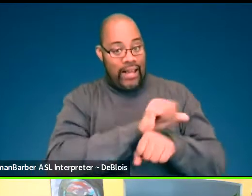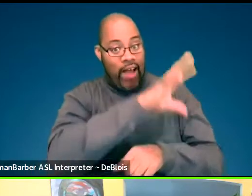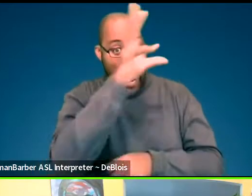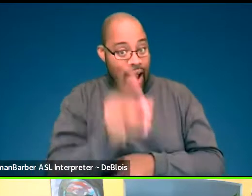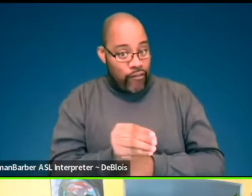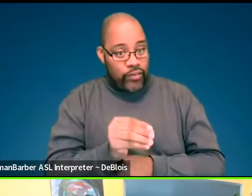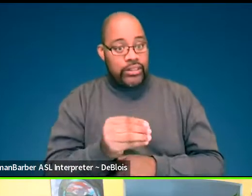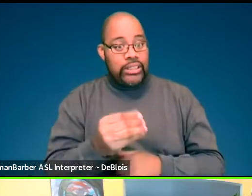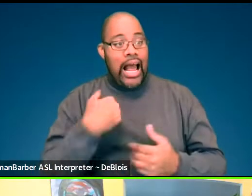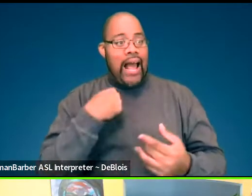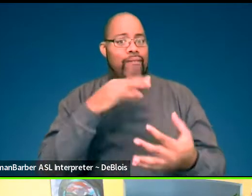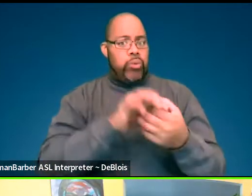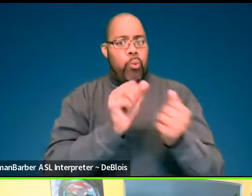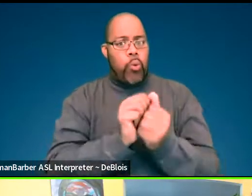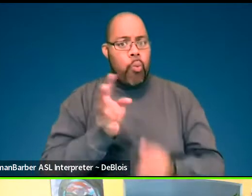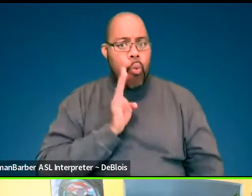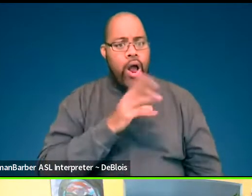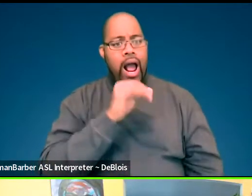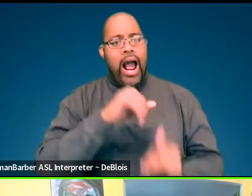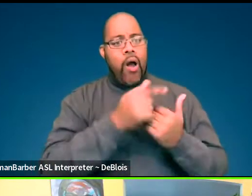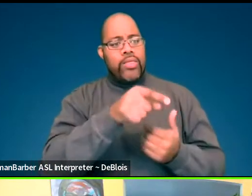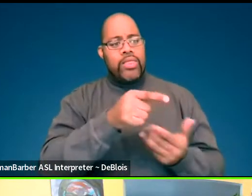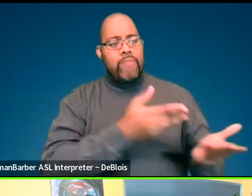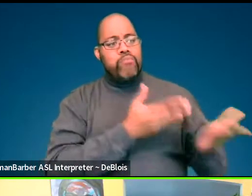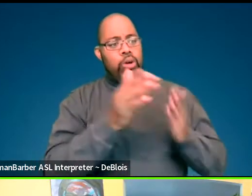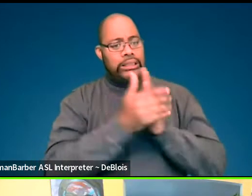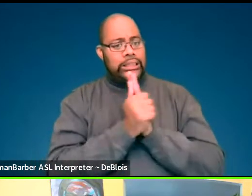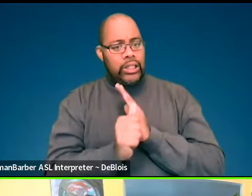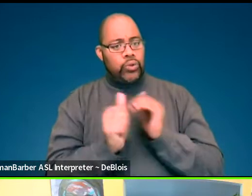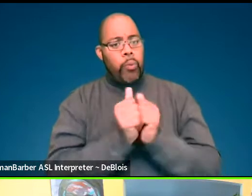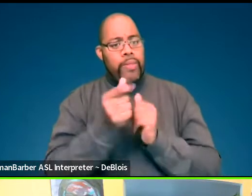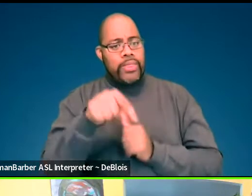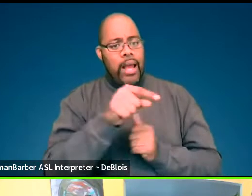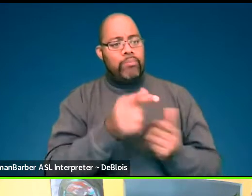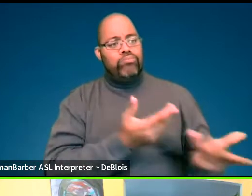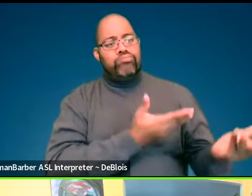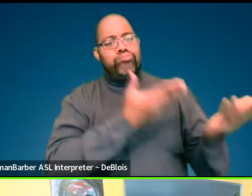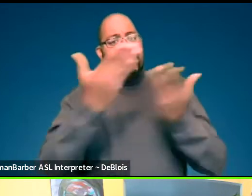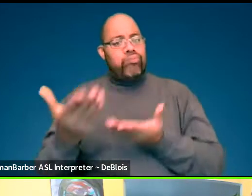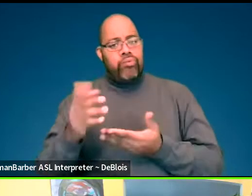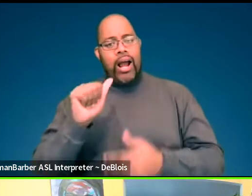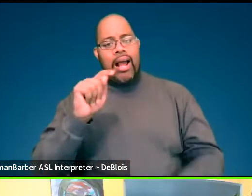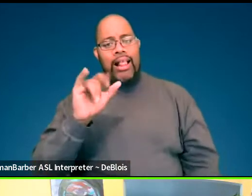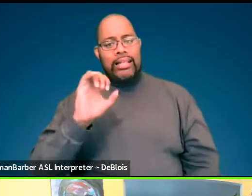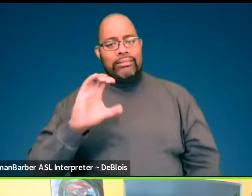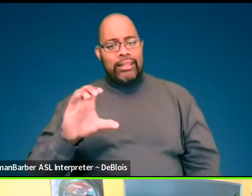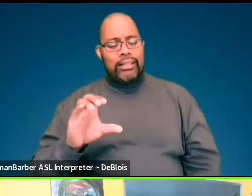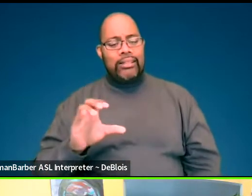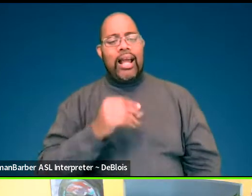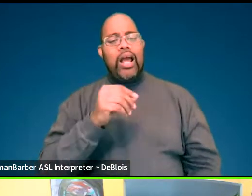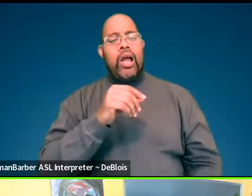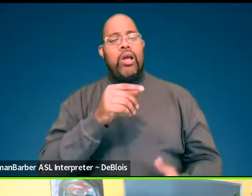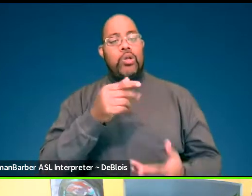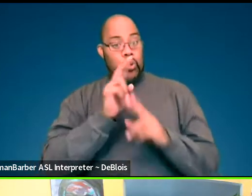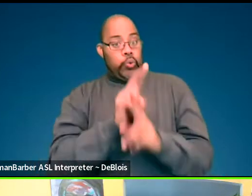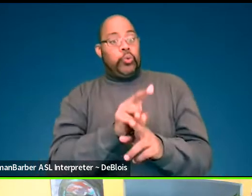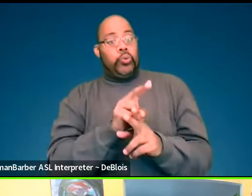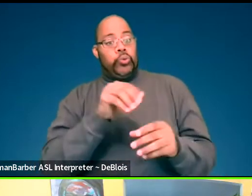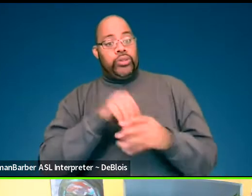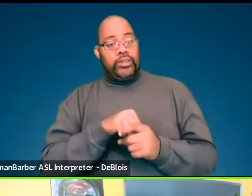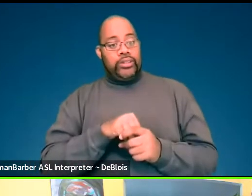had to water, and how they brought those skill sets with them across the Atlantic and were used